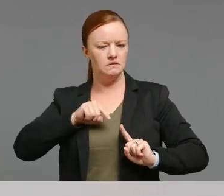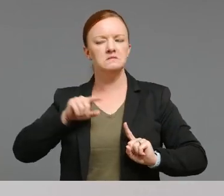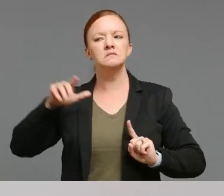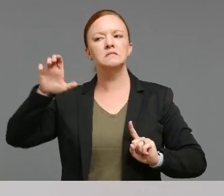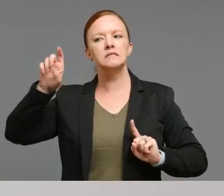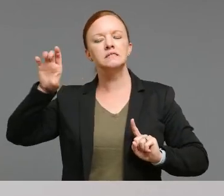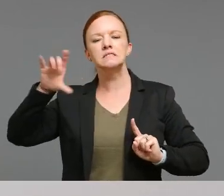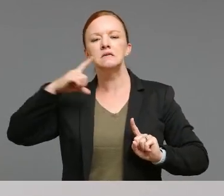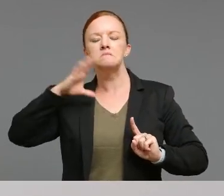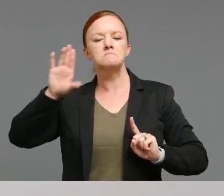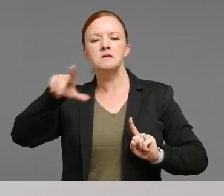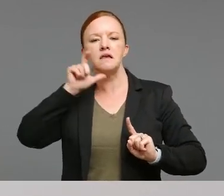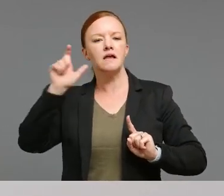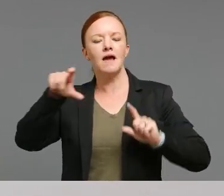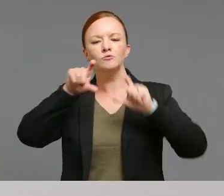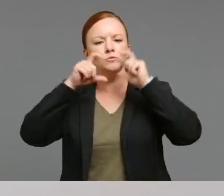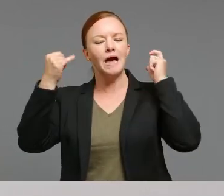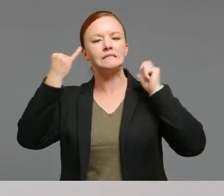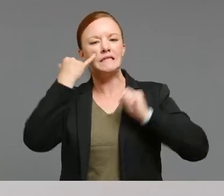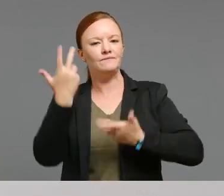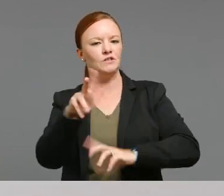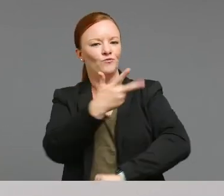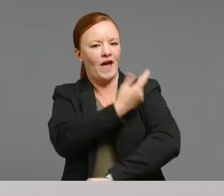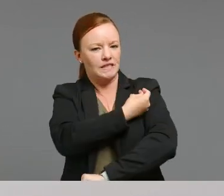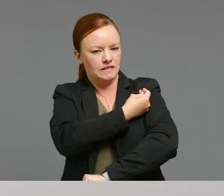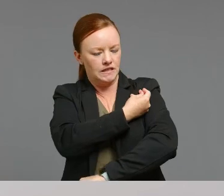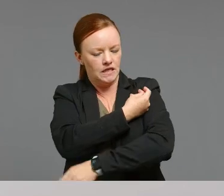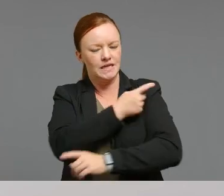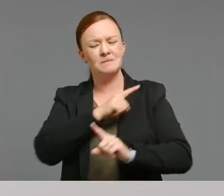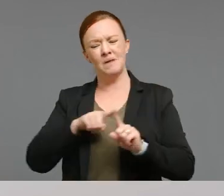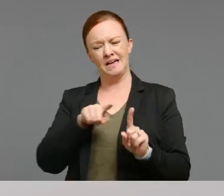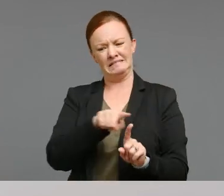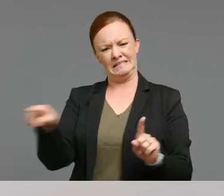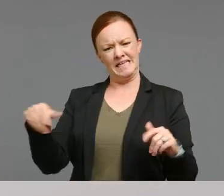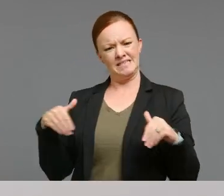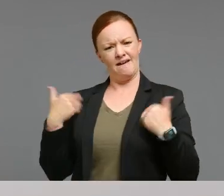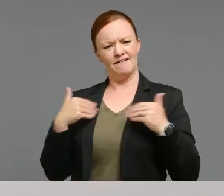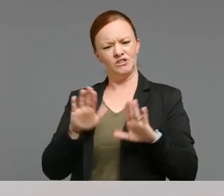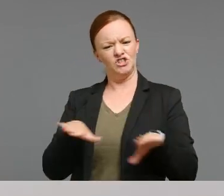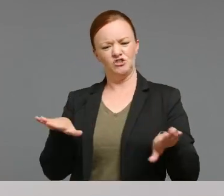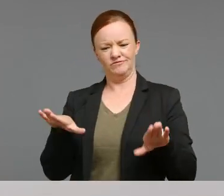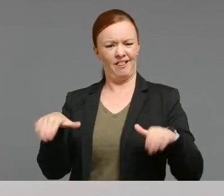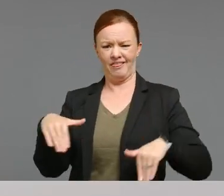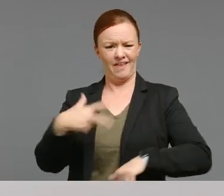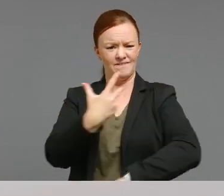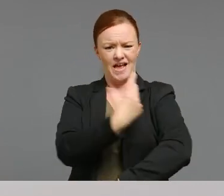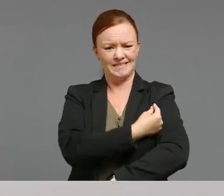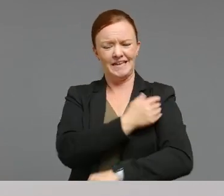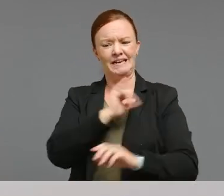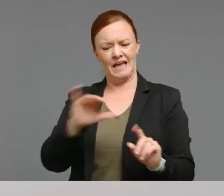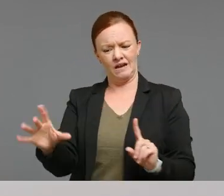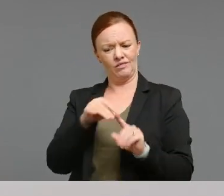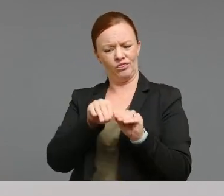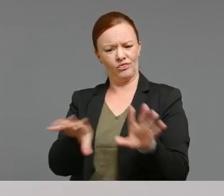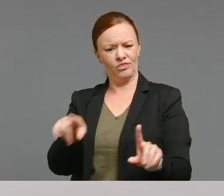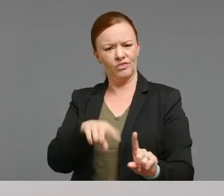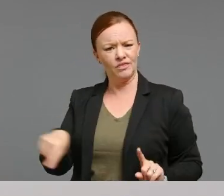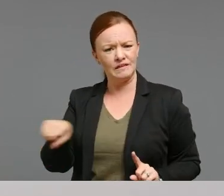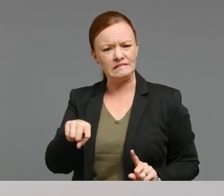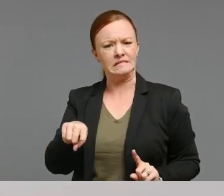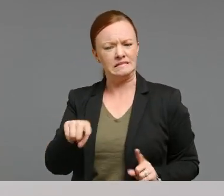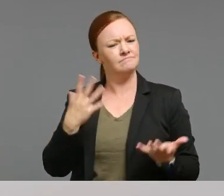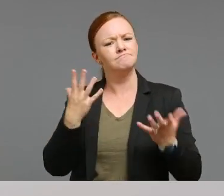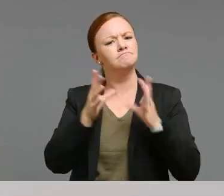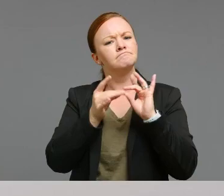mask mandates, the younger folks, children can be infected. What do you have to say about that? And